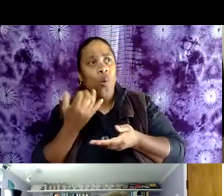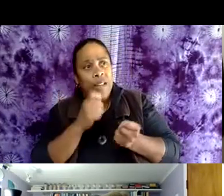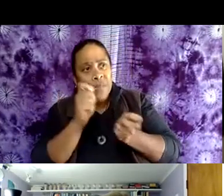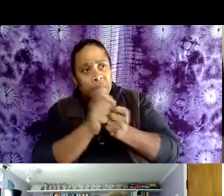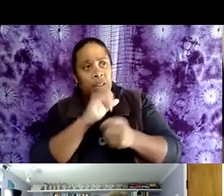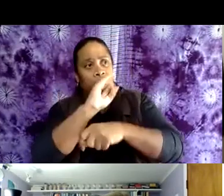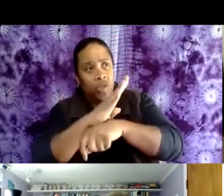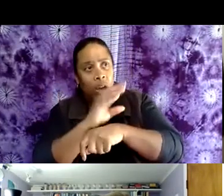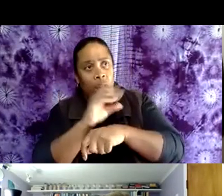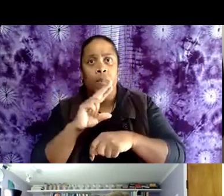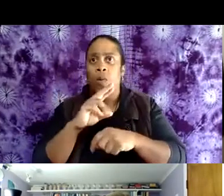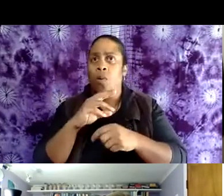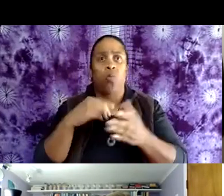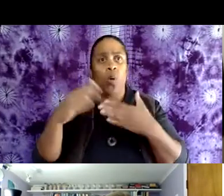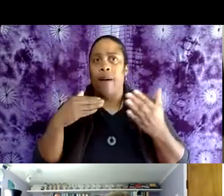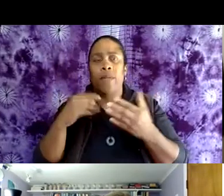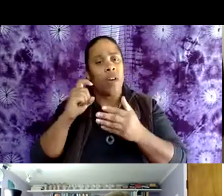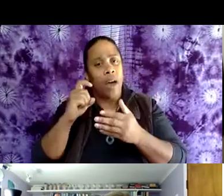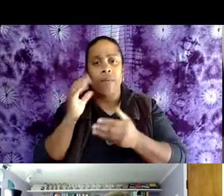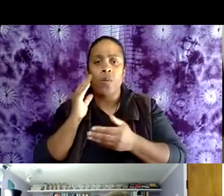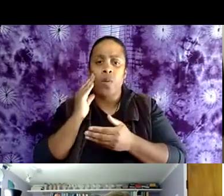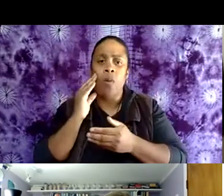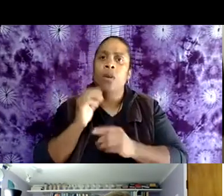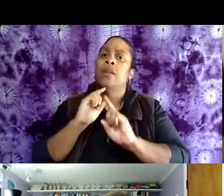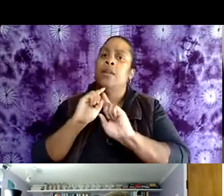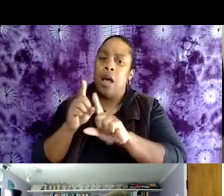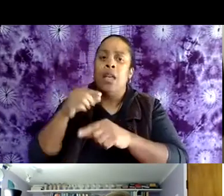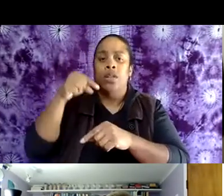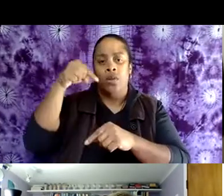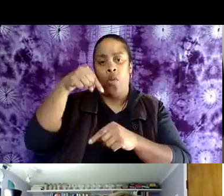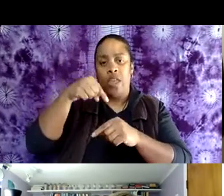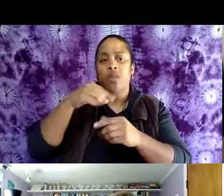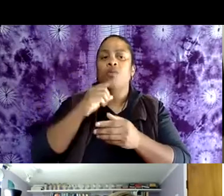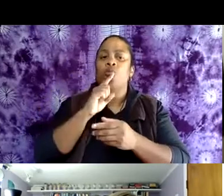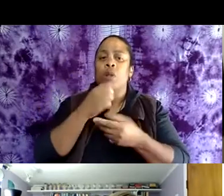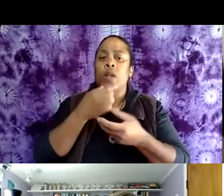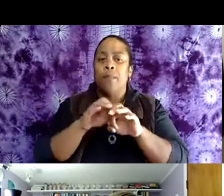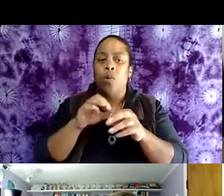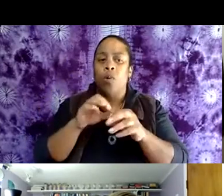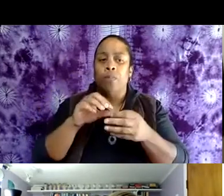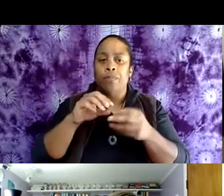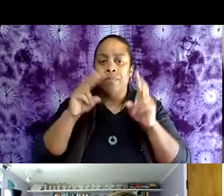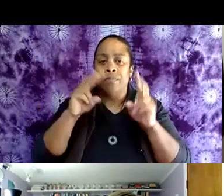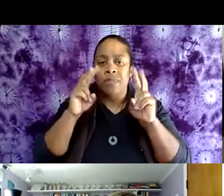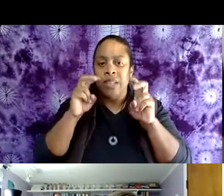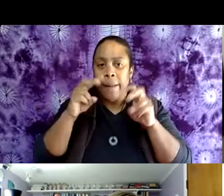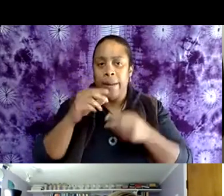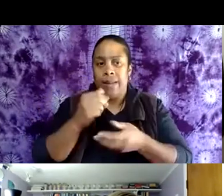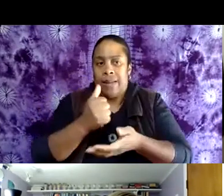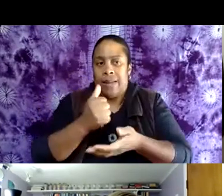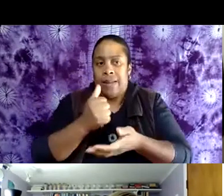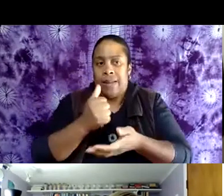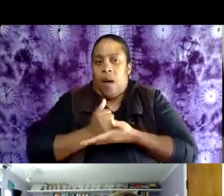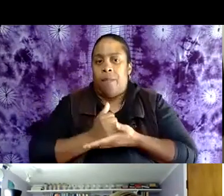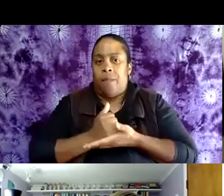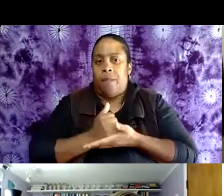for. So, you know, this is really to streamline our lives. These are techniques. And so I look forward to talking with